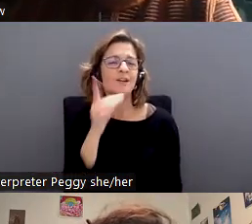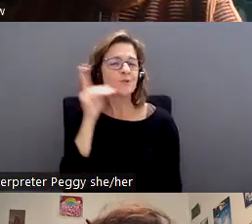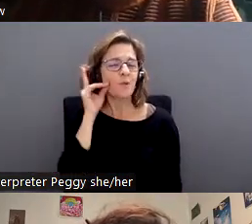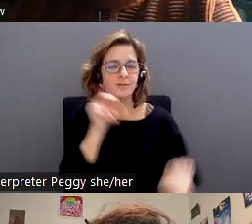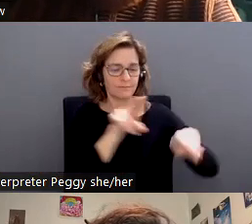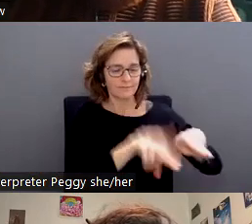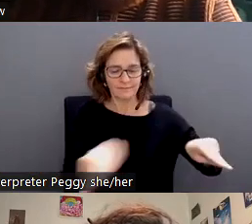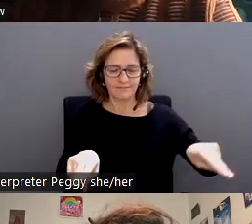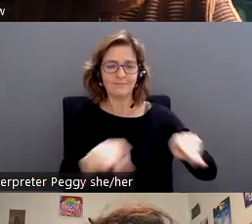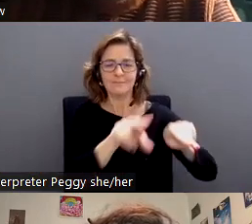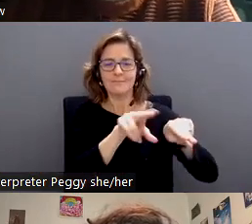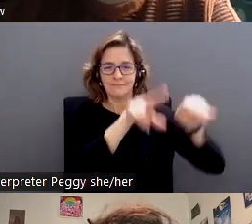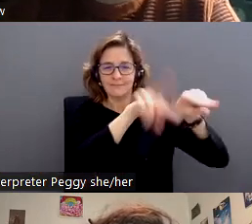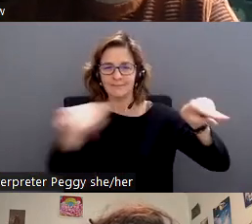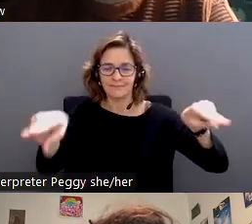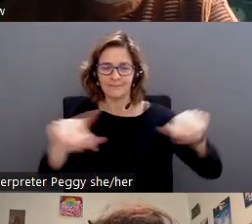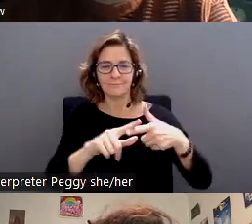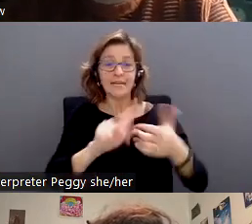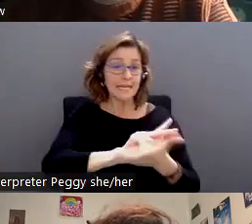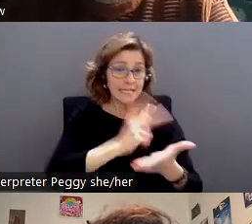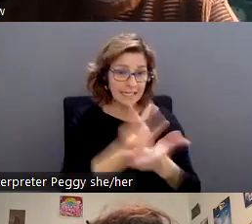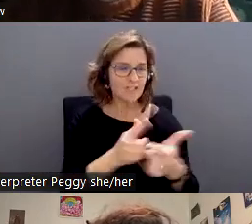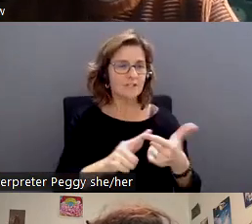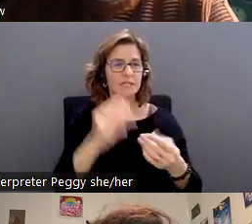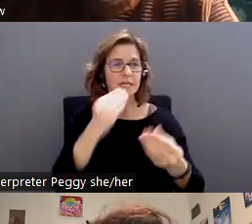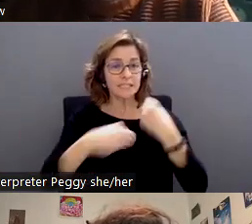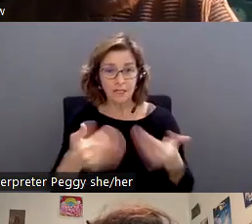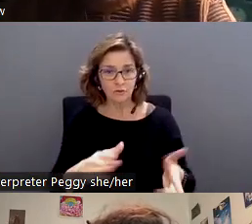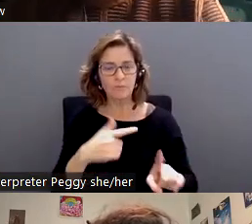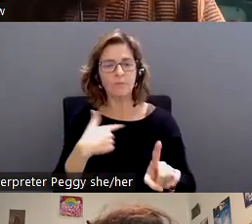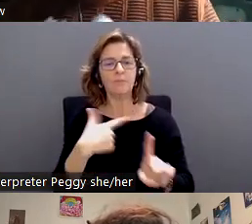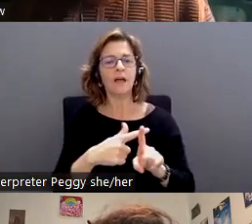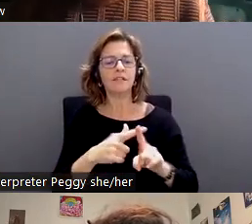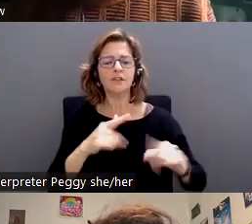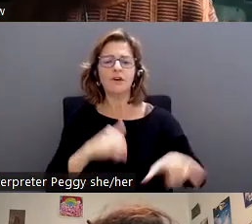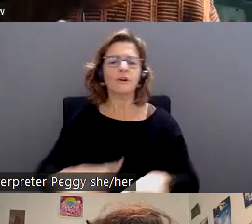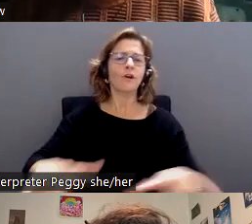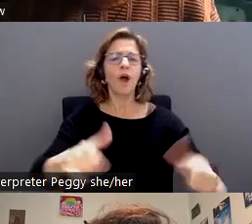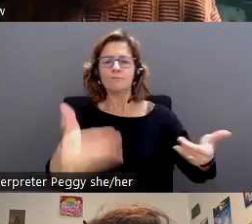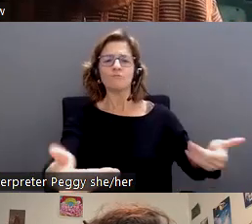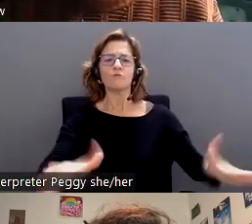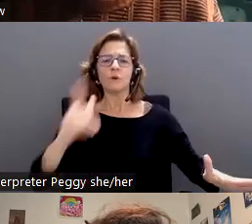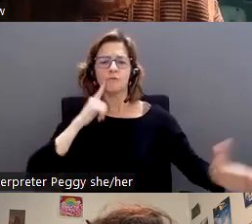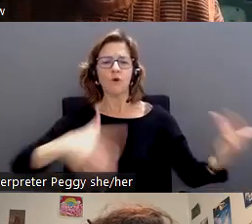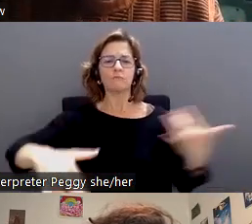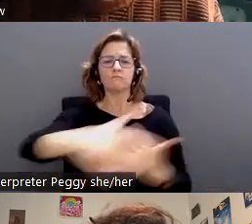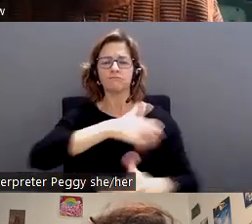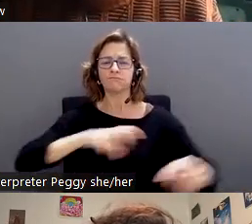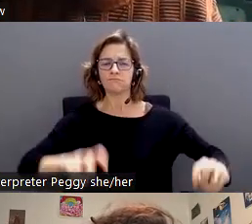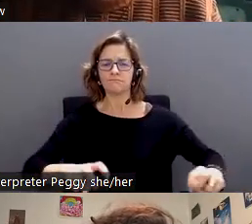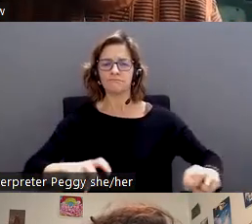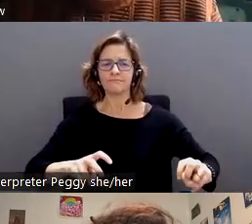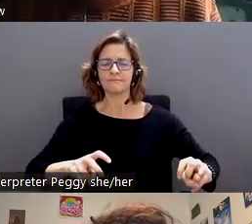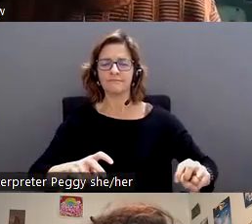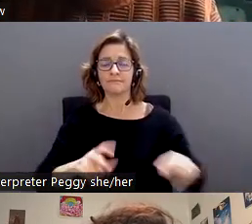dining room, and a lower level common area on site. What's really unique and really important about